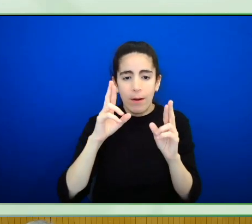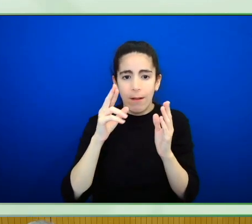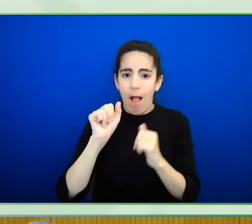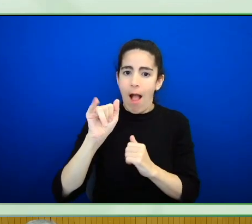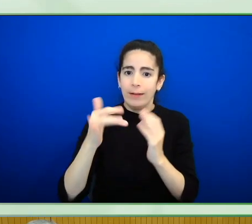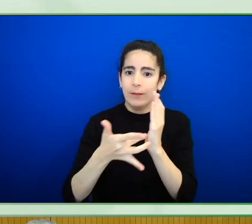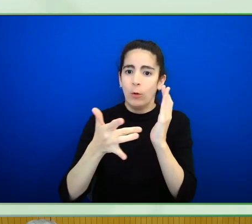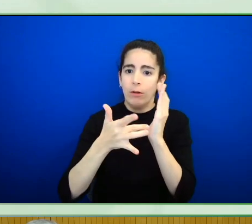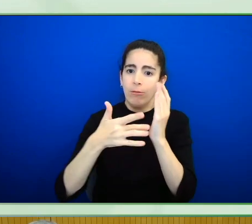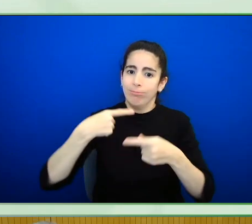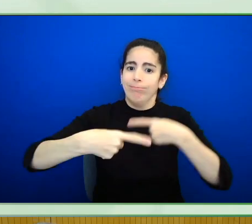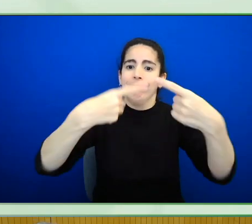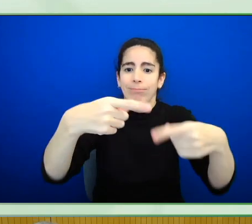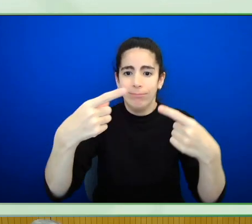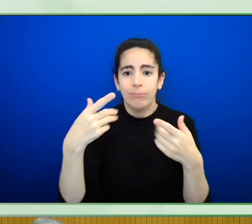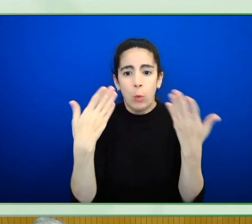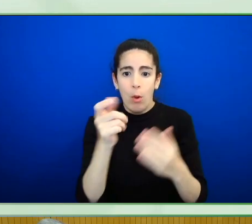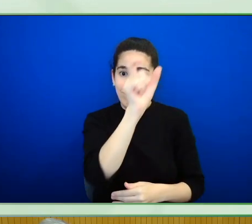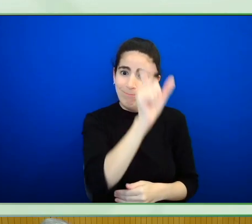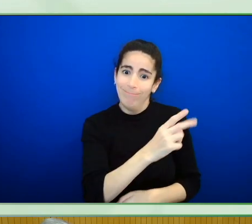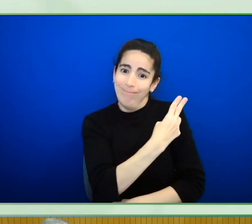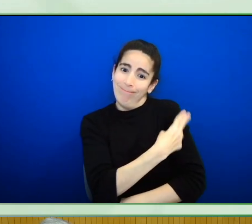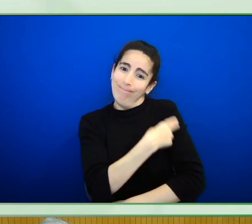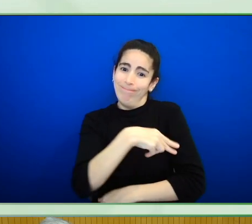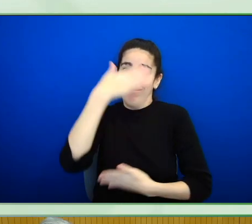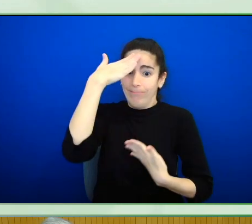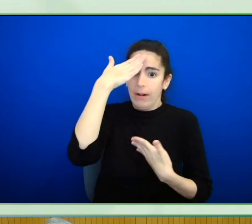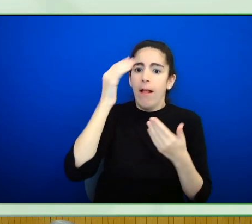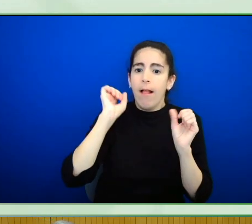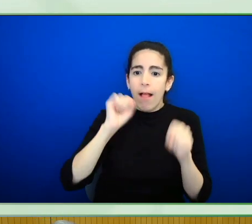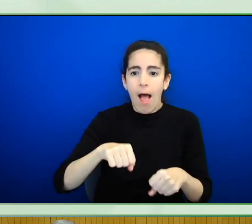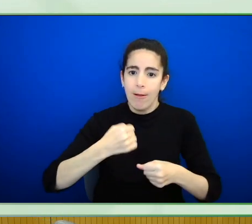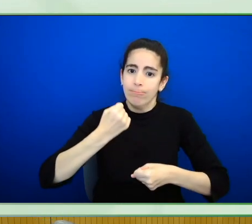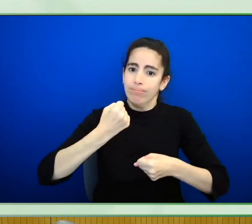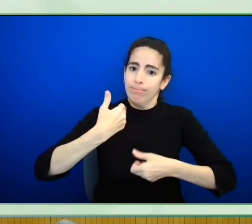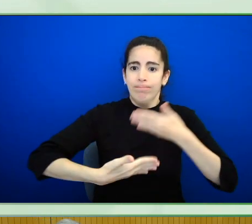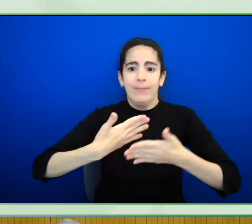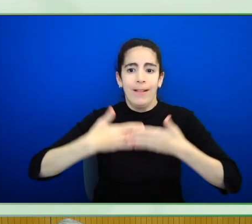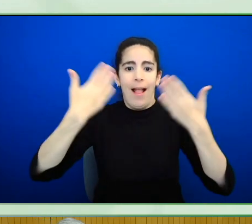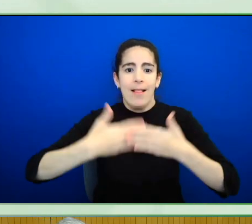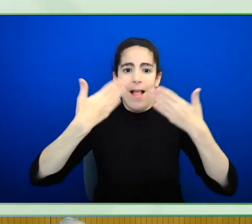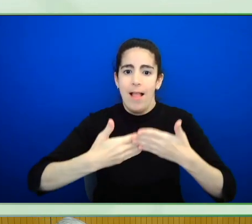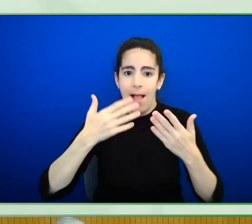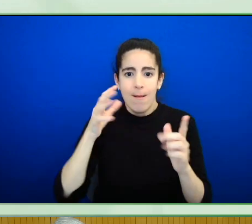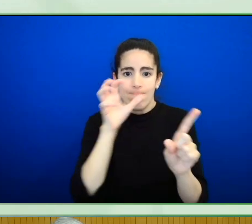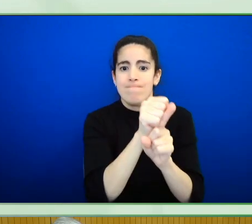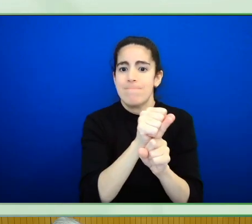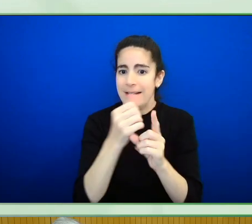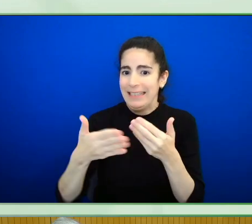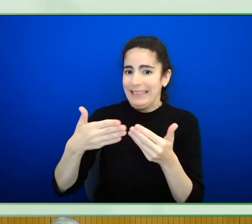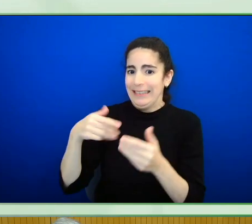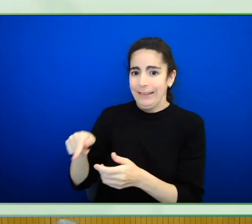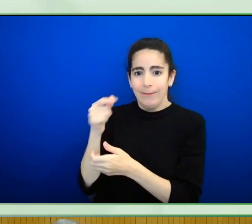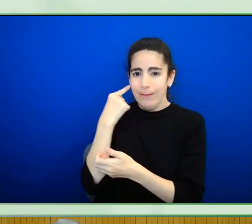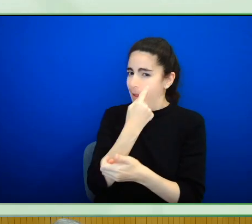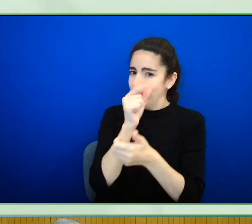help of peak, detect the cataract, it is automatically, instead of going to rural health center, through the peak it will be going to